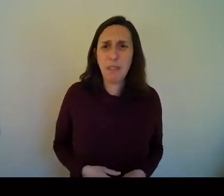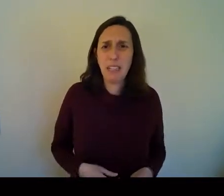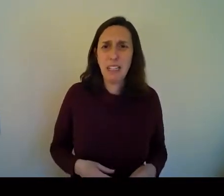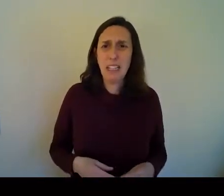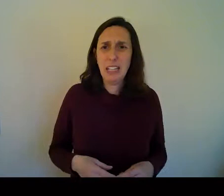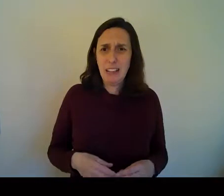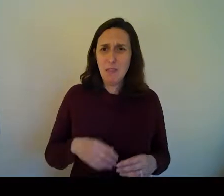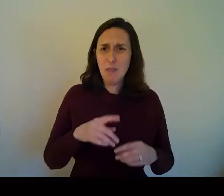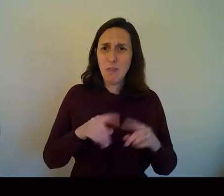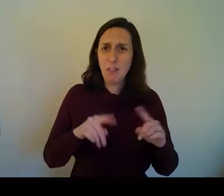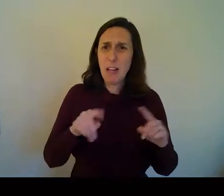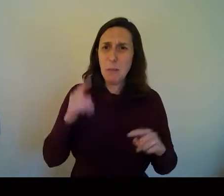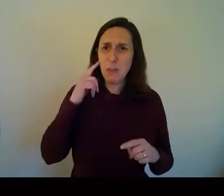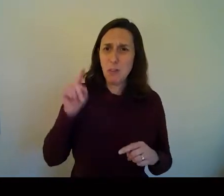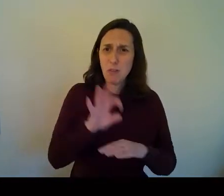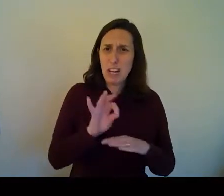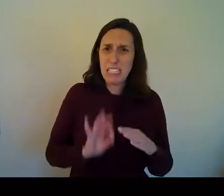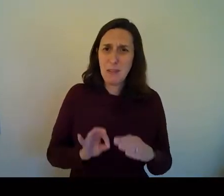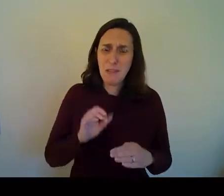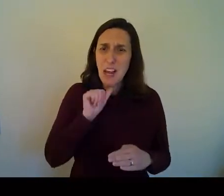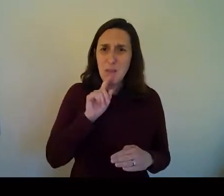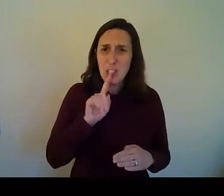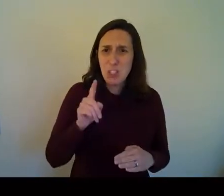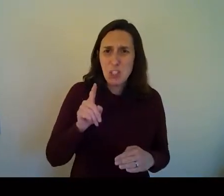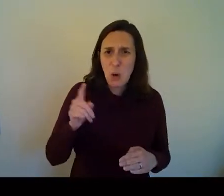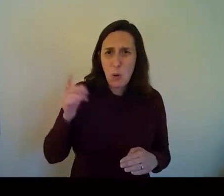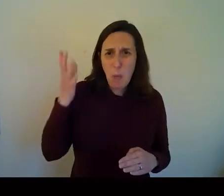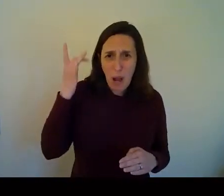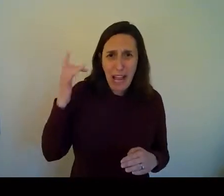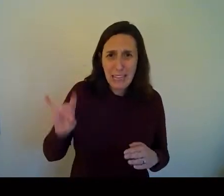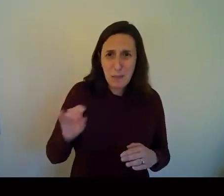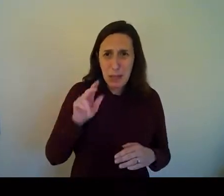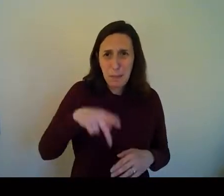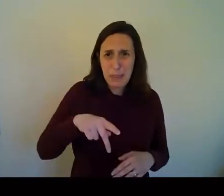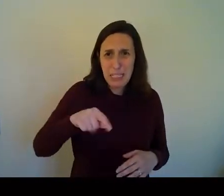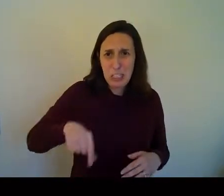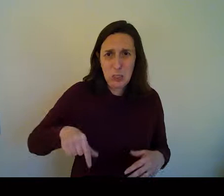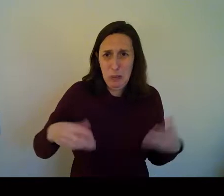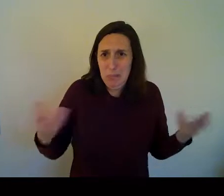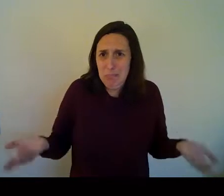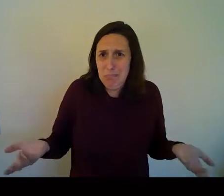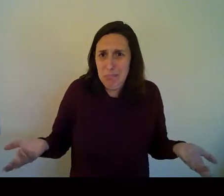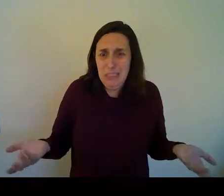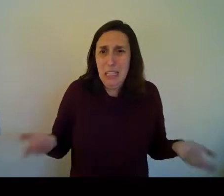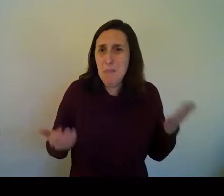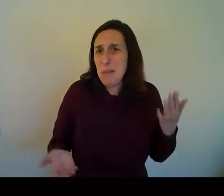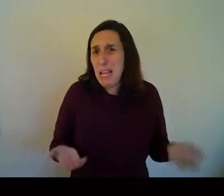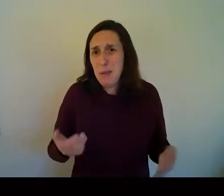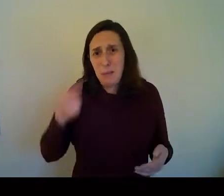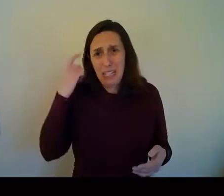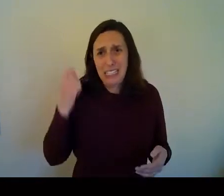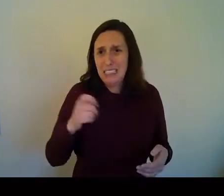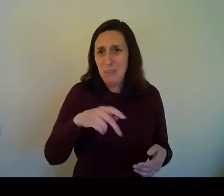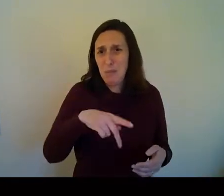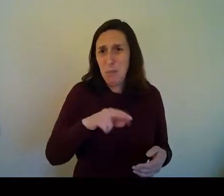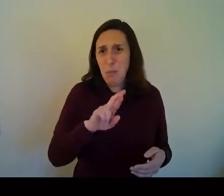fractions in mathematics. I've yet to find a good definition of why they picked p and q. I think product and quotient might have been the